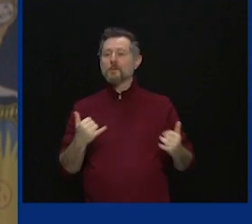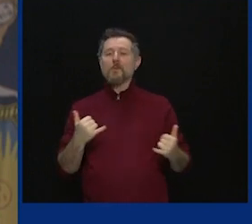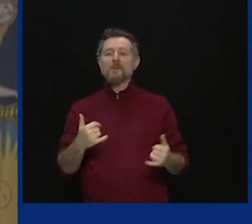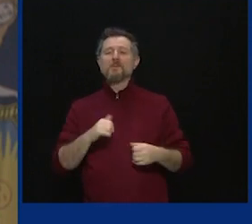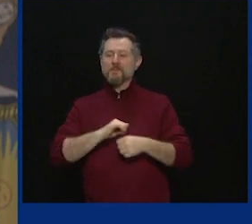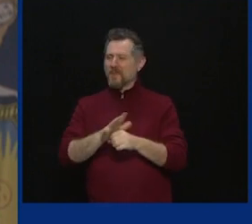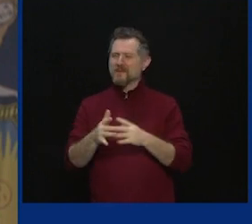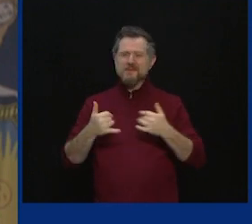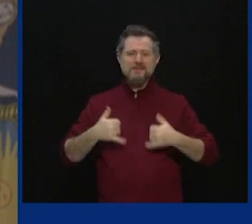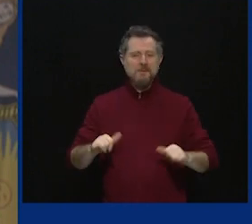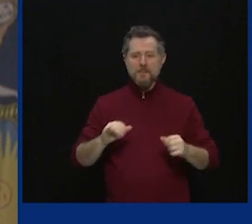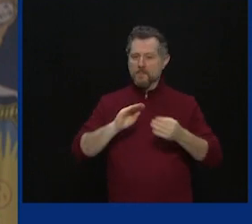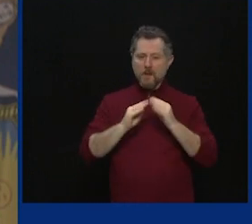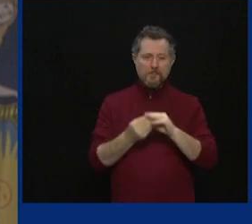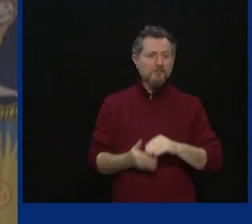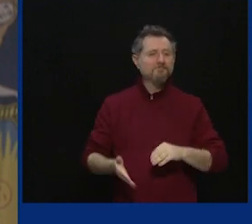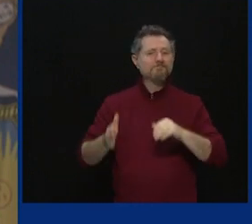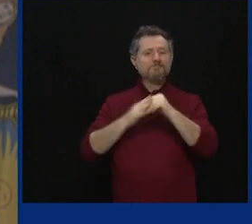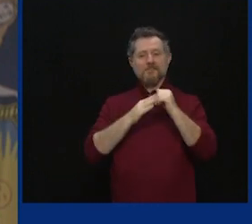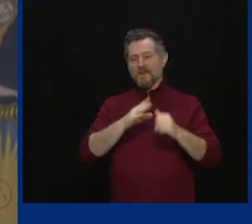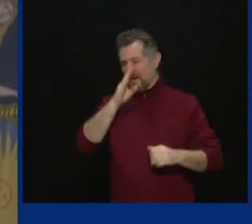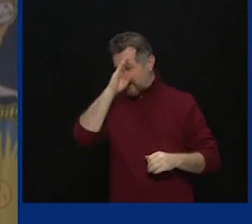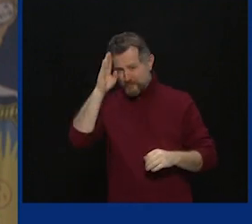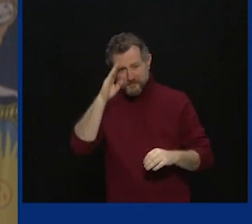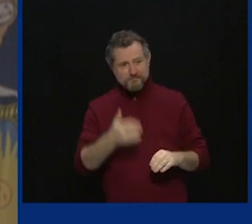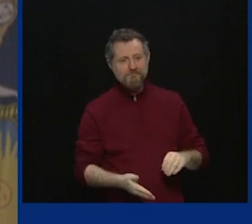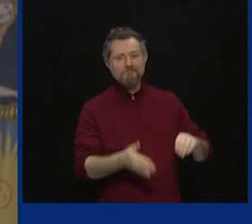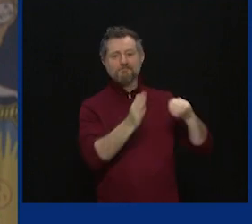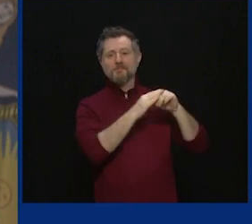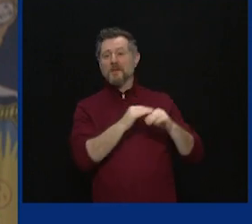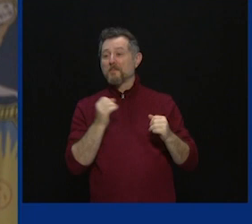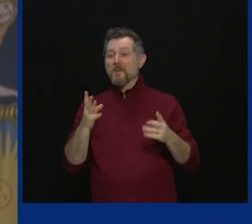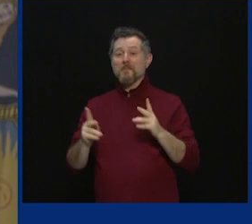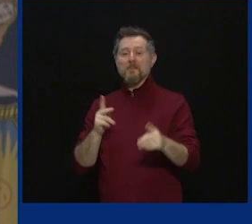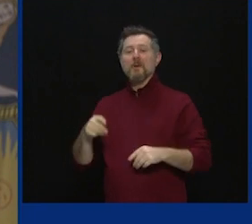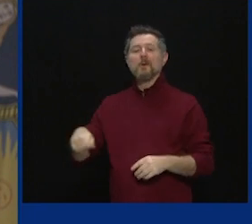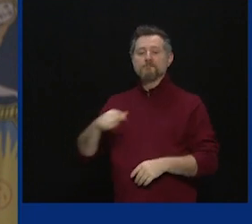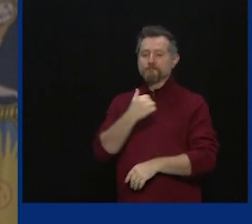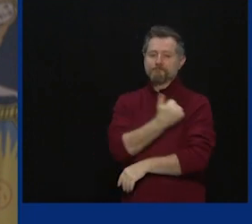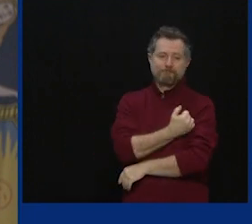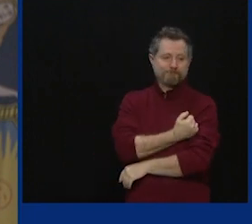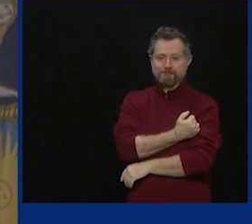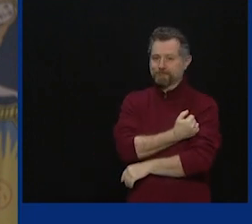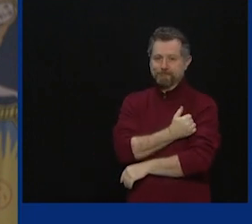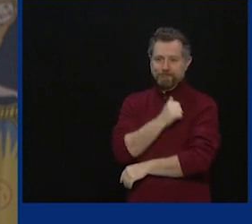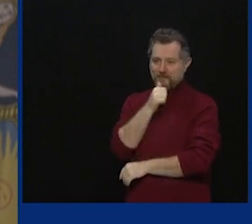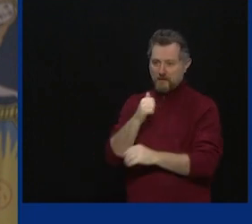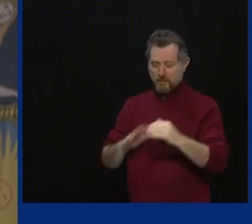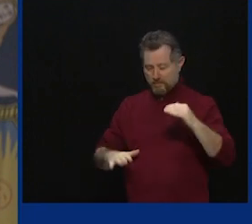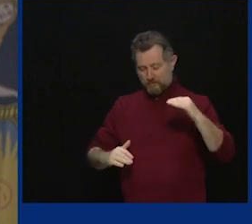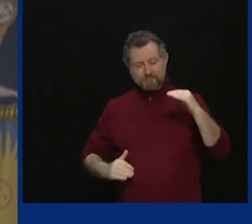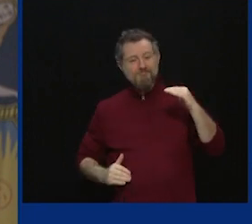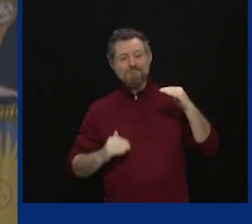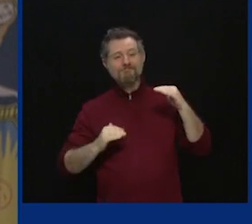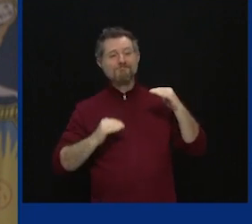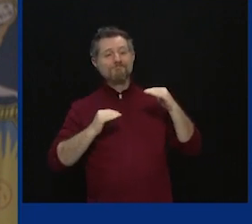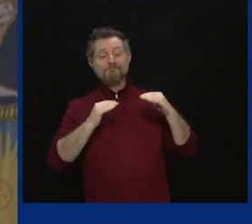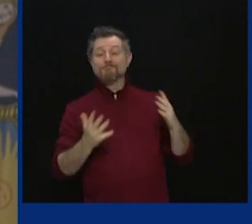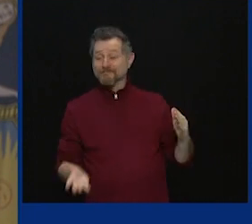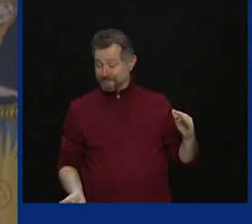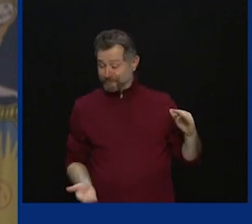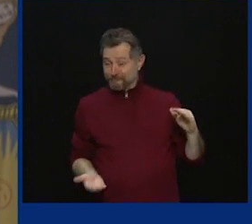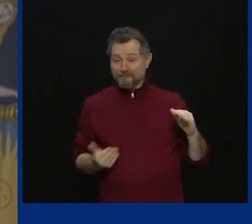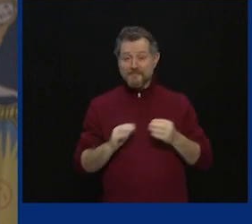escalating, hospitalizations are escalating, and the number of people vaccinated is not where it should be. And I would not be overconfident in